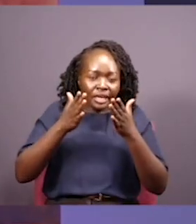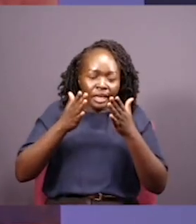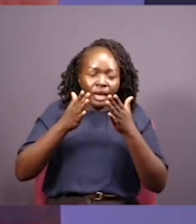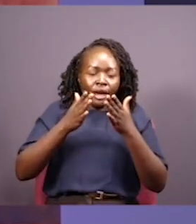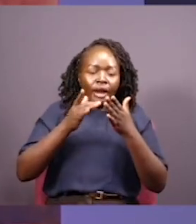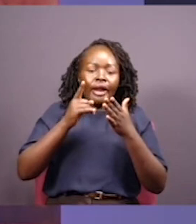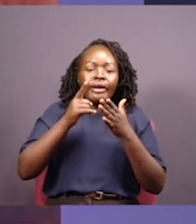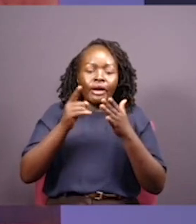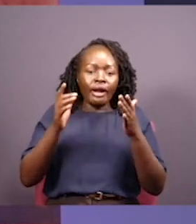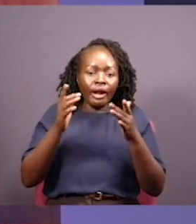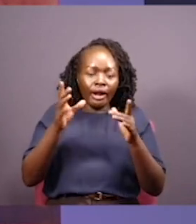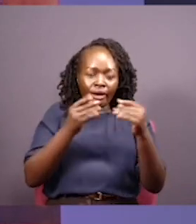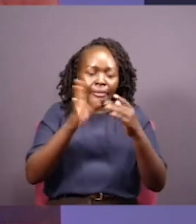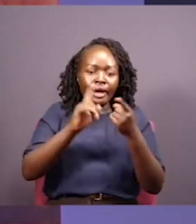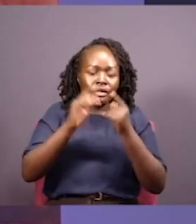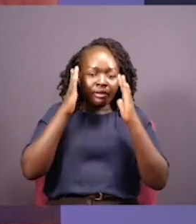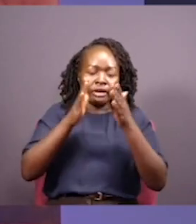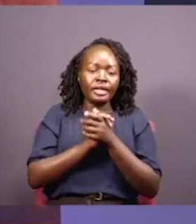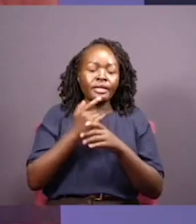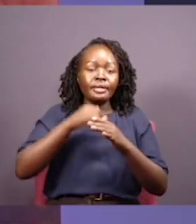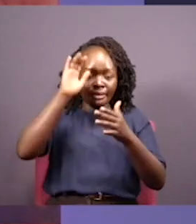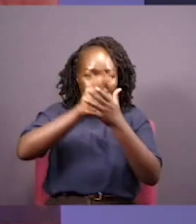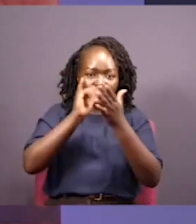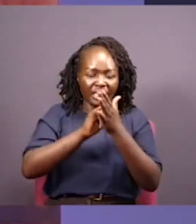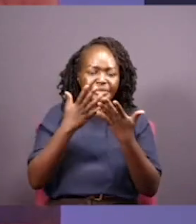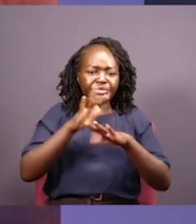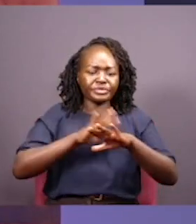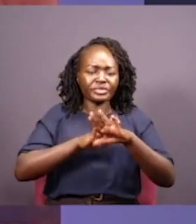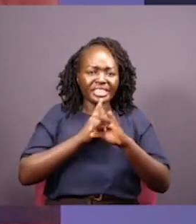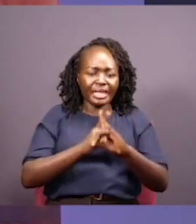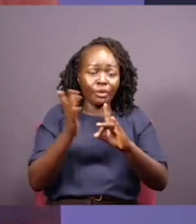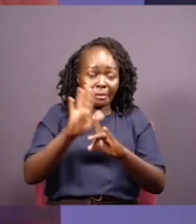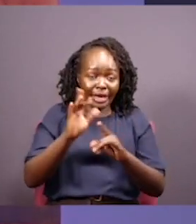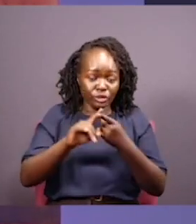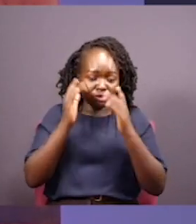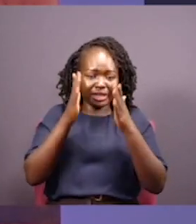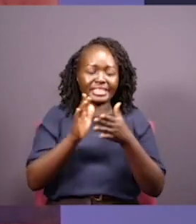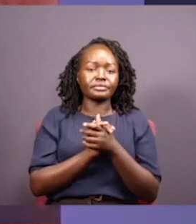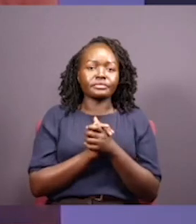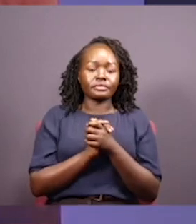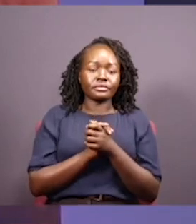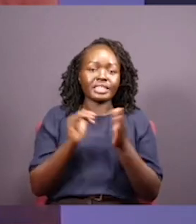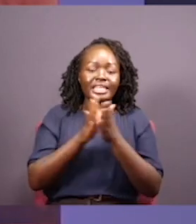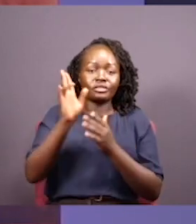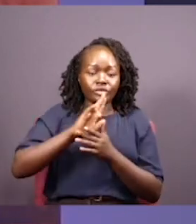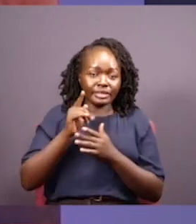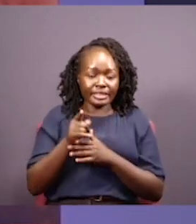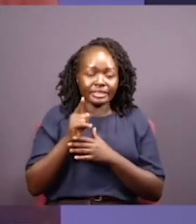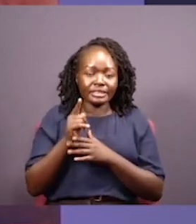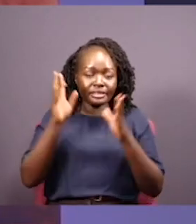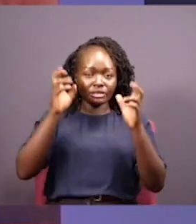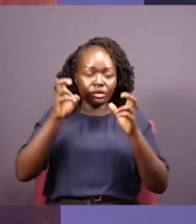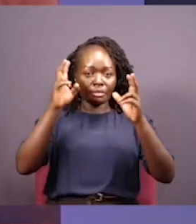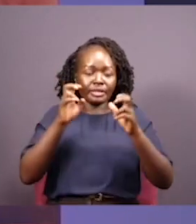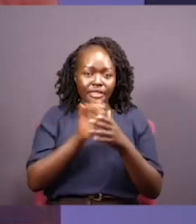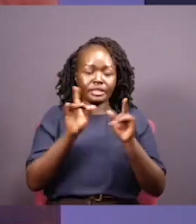to focus. And I believe he called the disciples back to focus, and he uses this metaphor saying